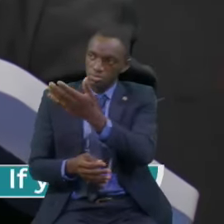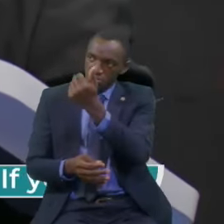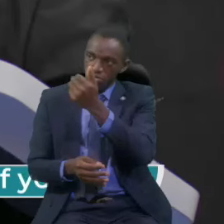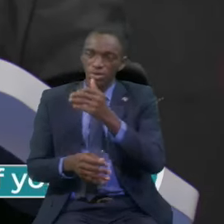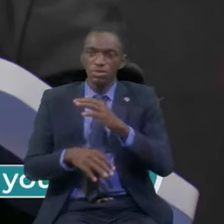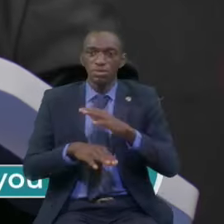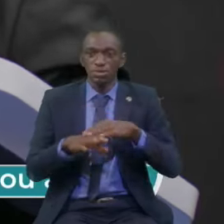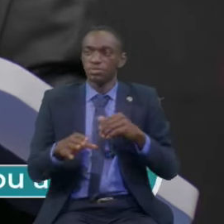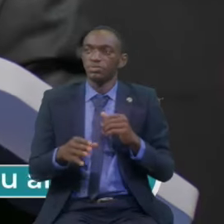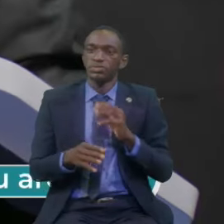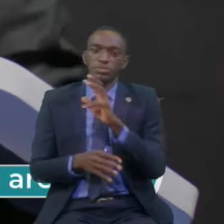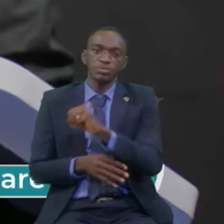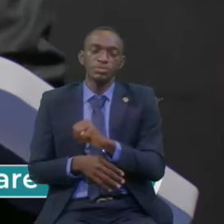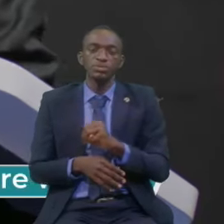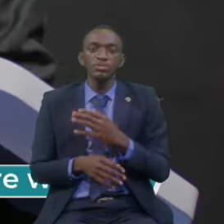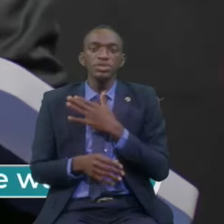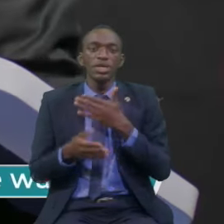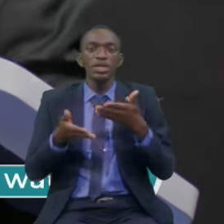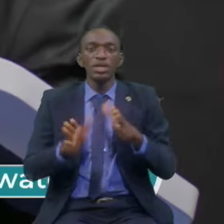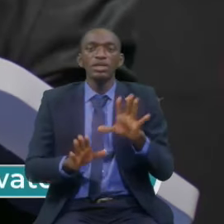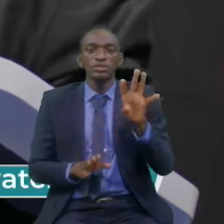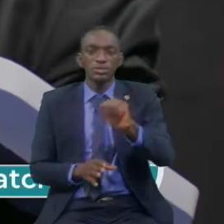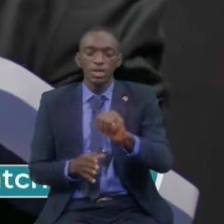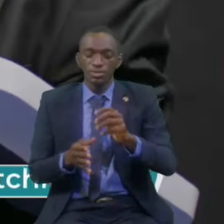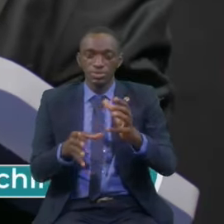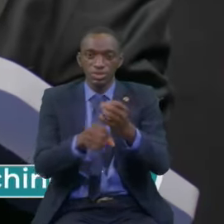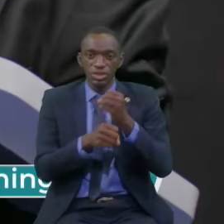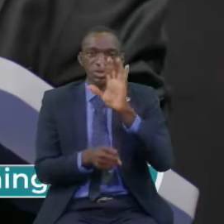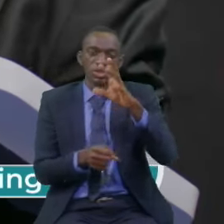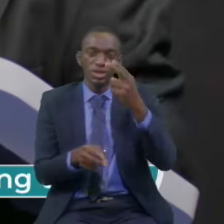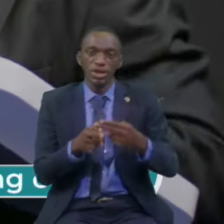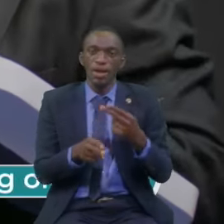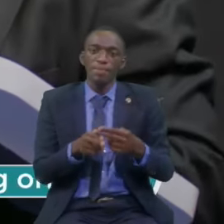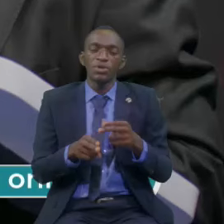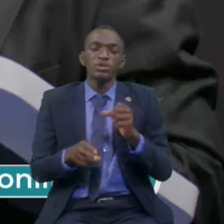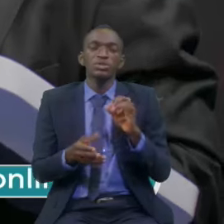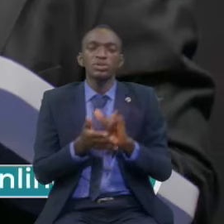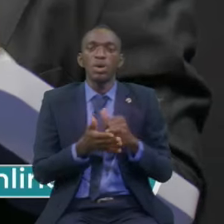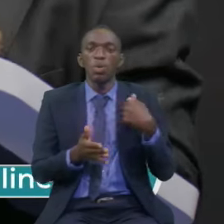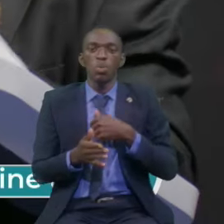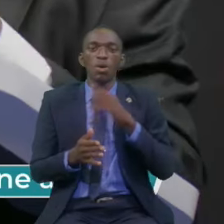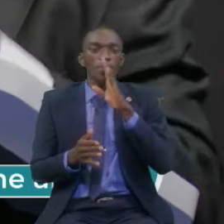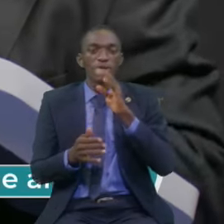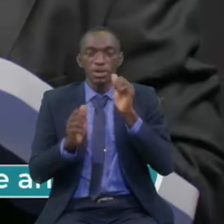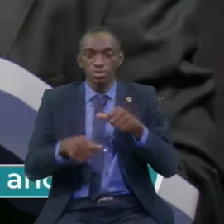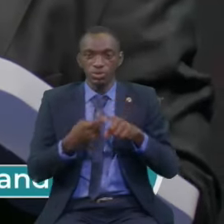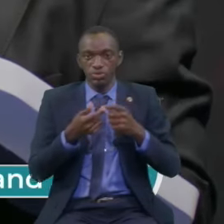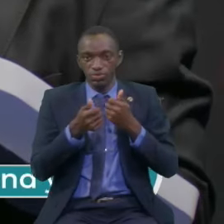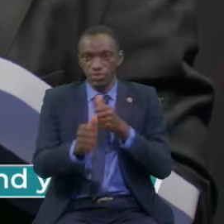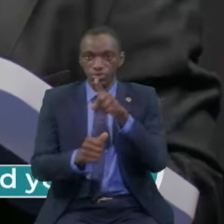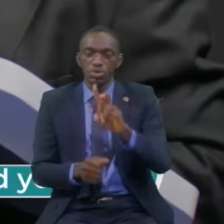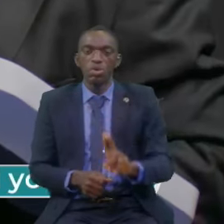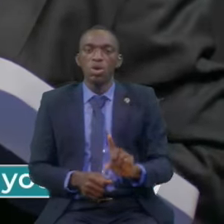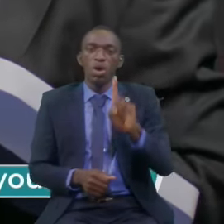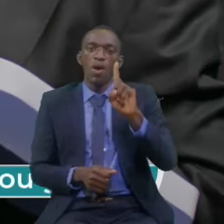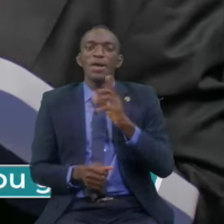and let them take your name so that we'll be able to follow you up and be able to help you